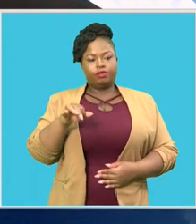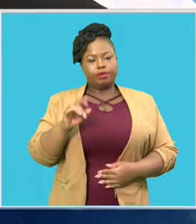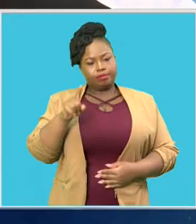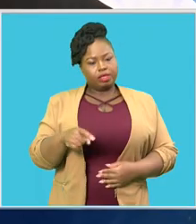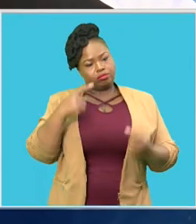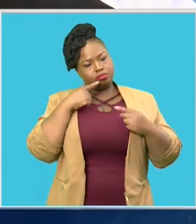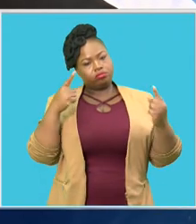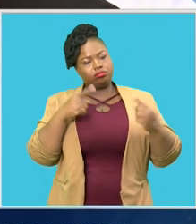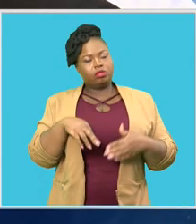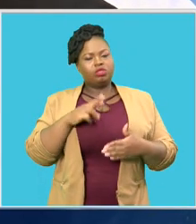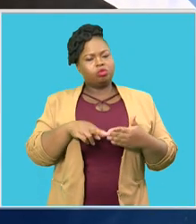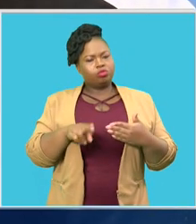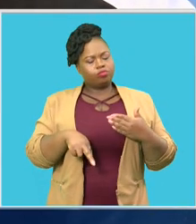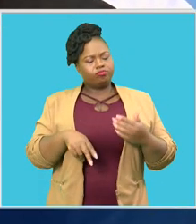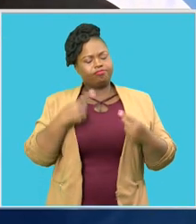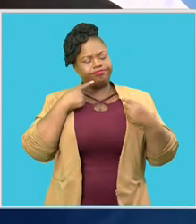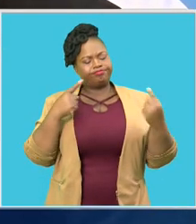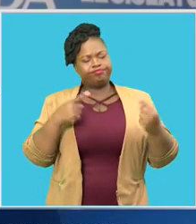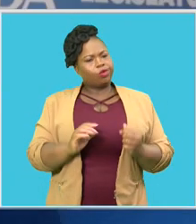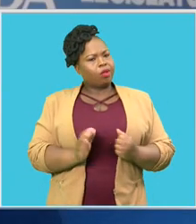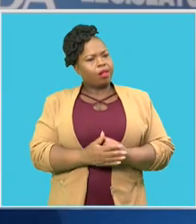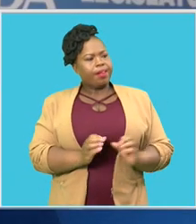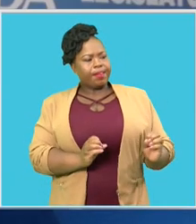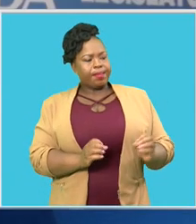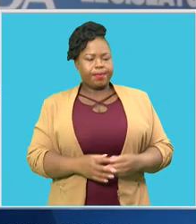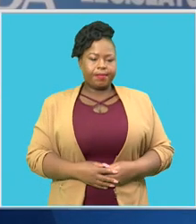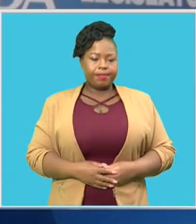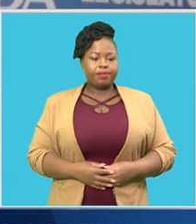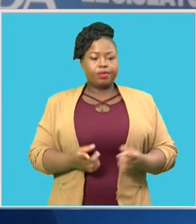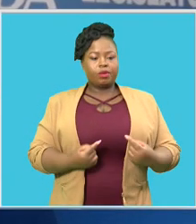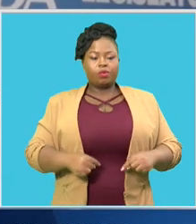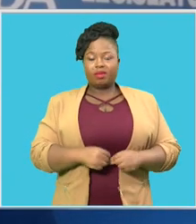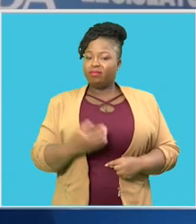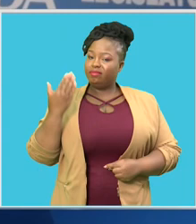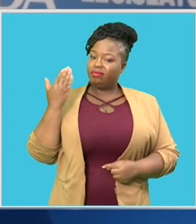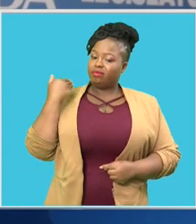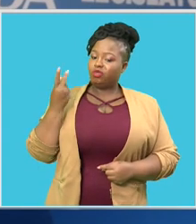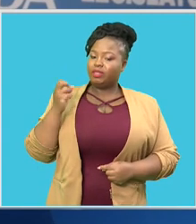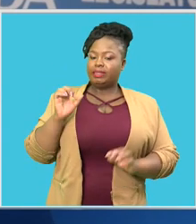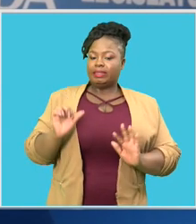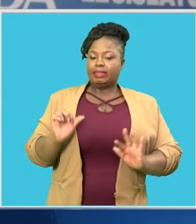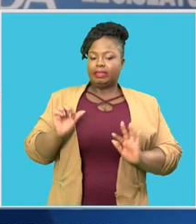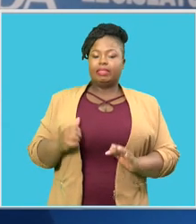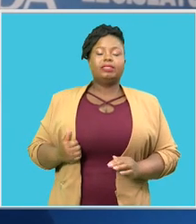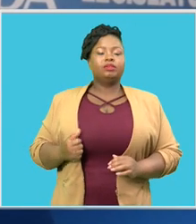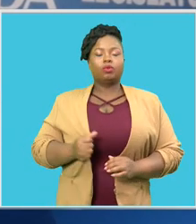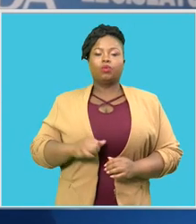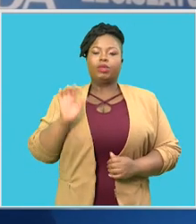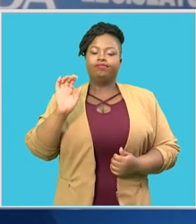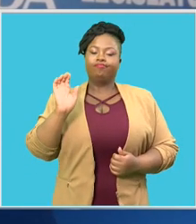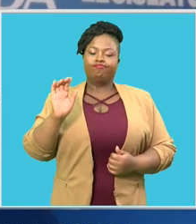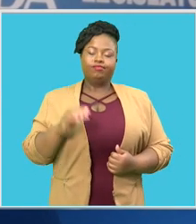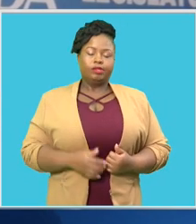ayidedele yonke imibiko uma kungekho akufihlayo. We have been calling since 2016 and coming